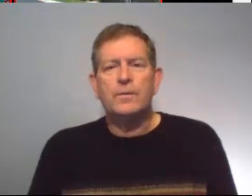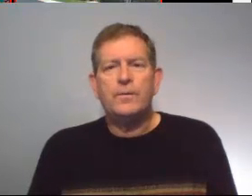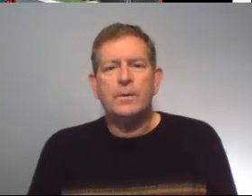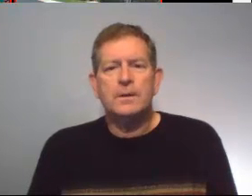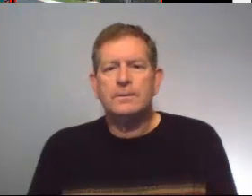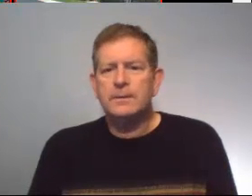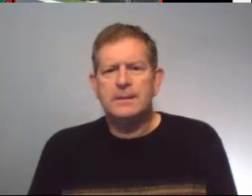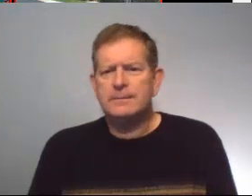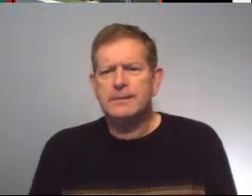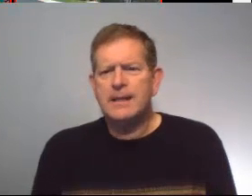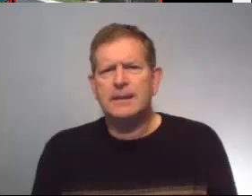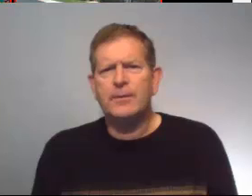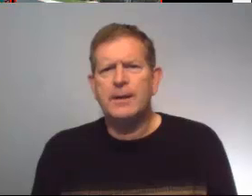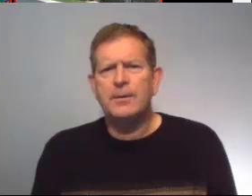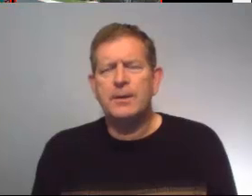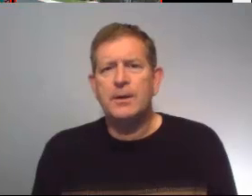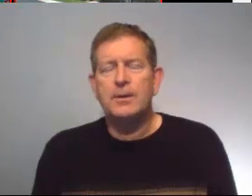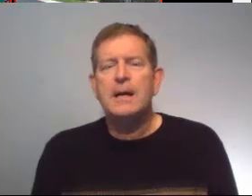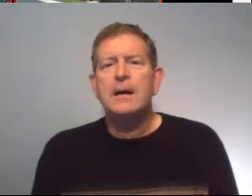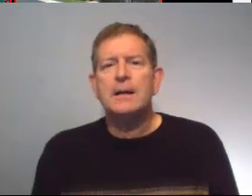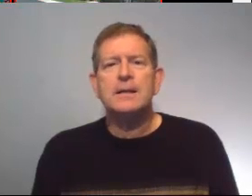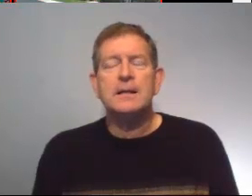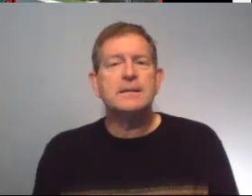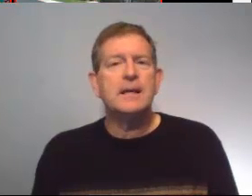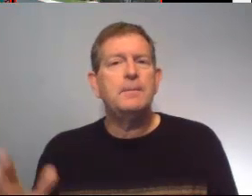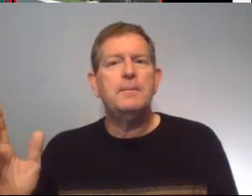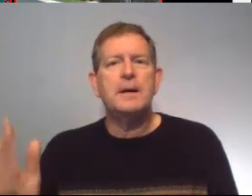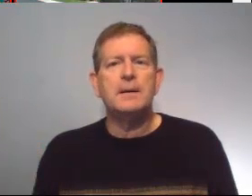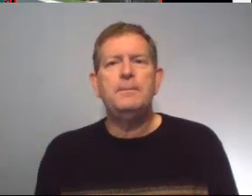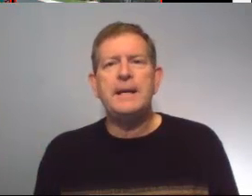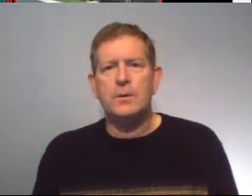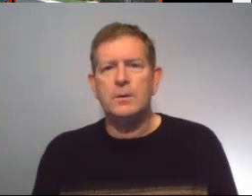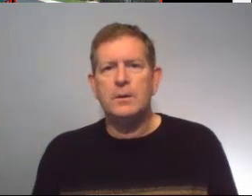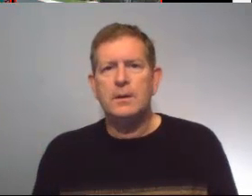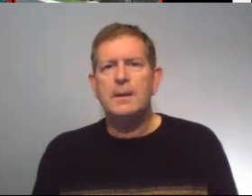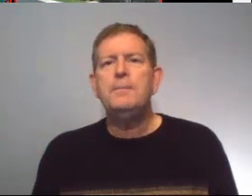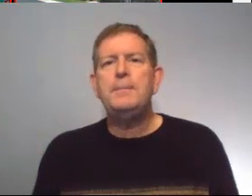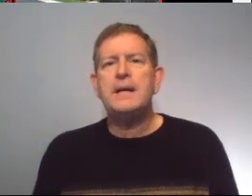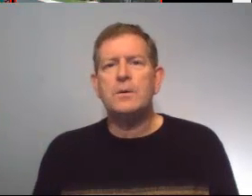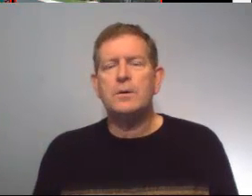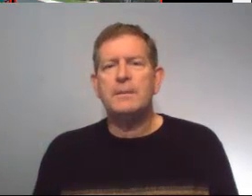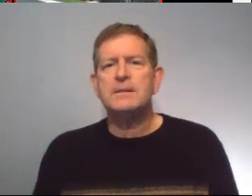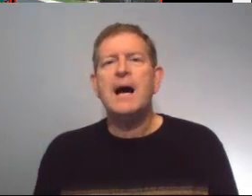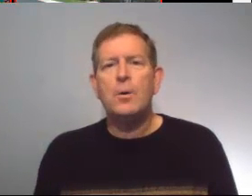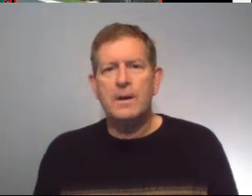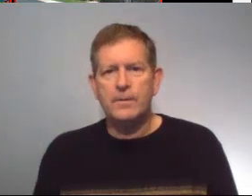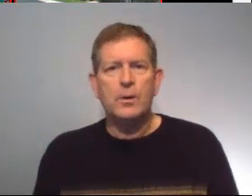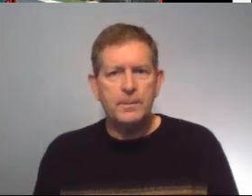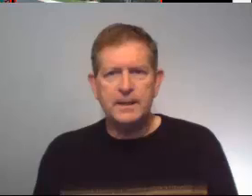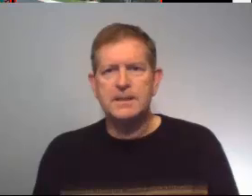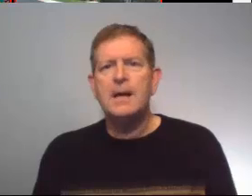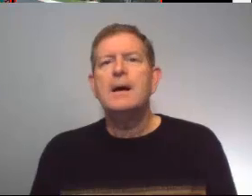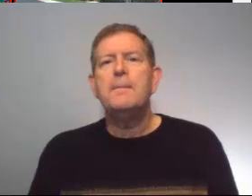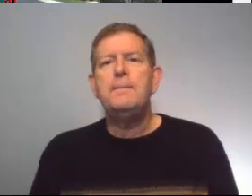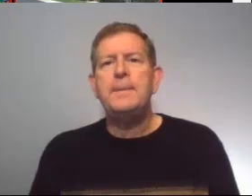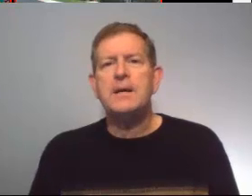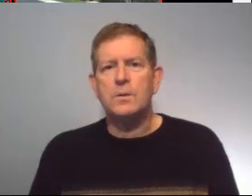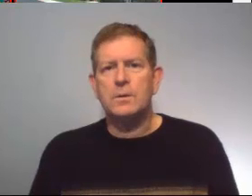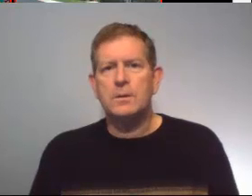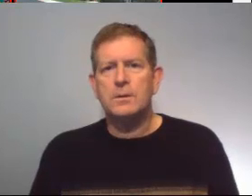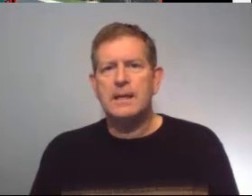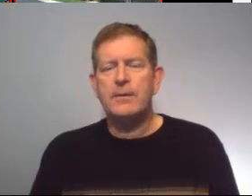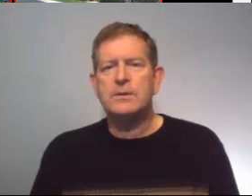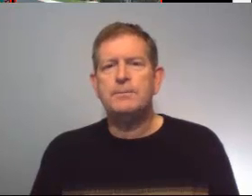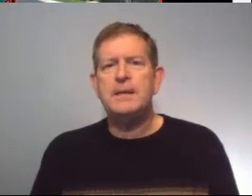the word for, I can't think of it right now, you know. Let's say pero. Pero means however or but.